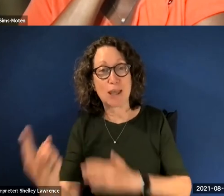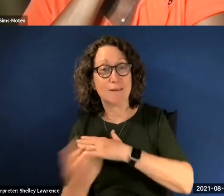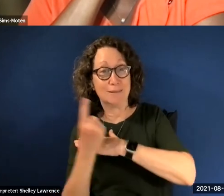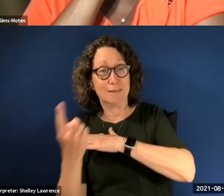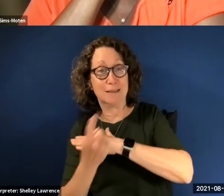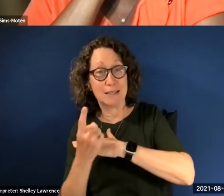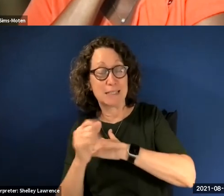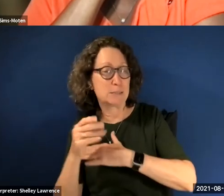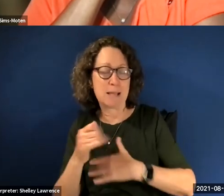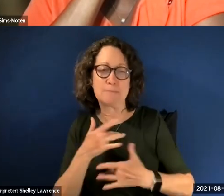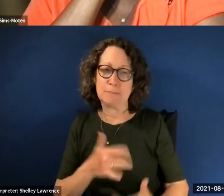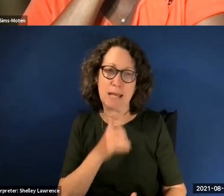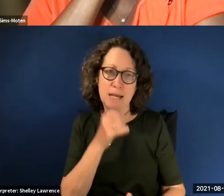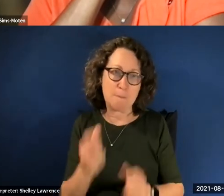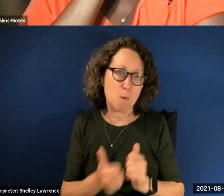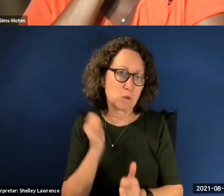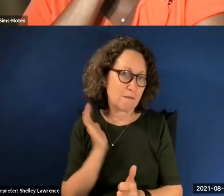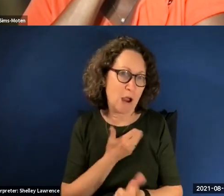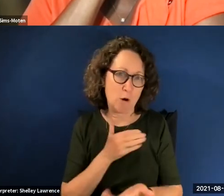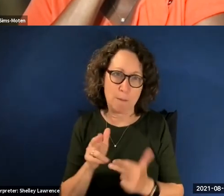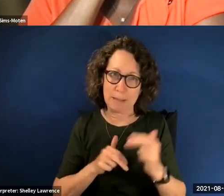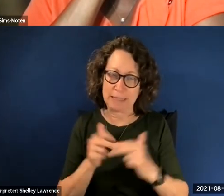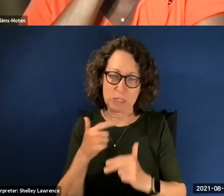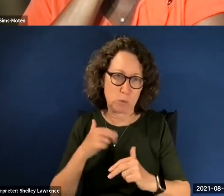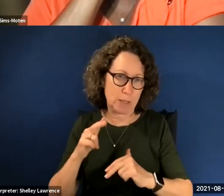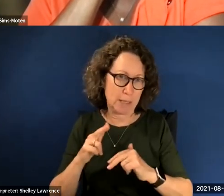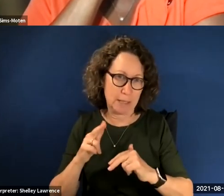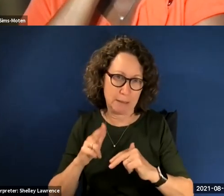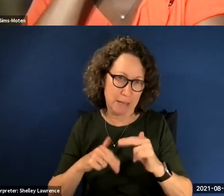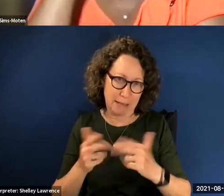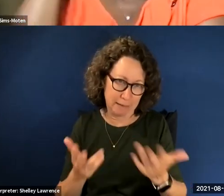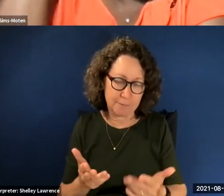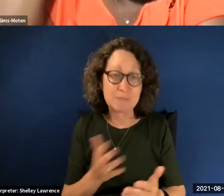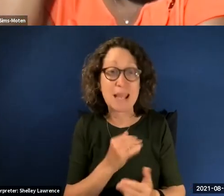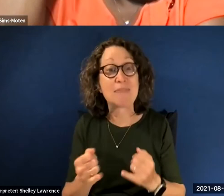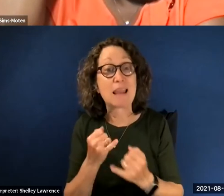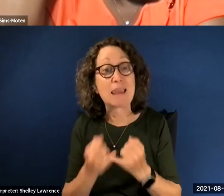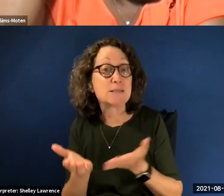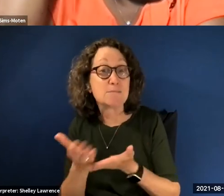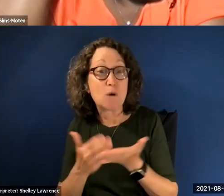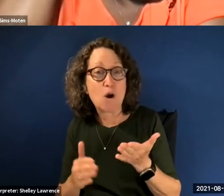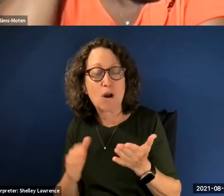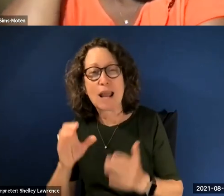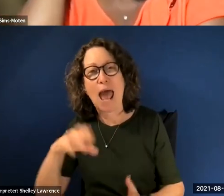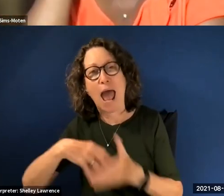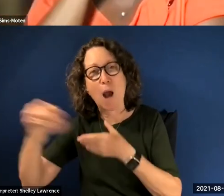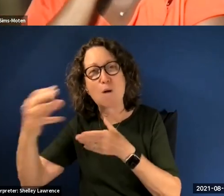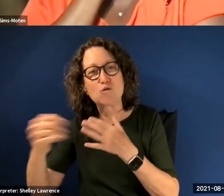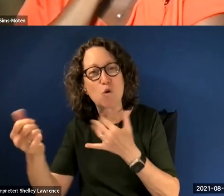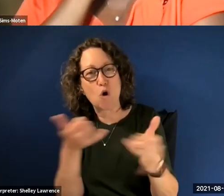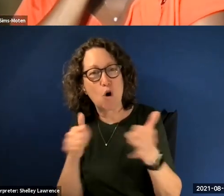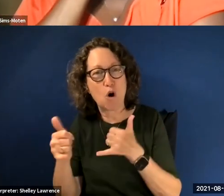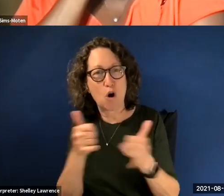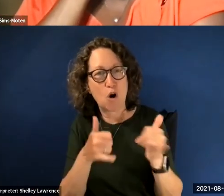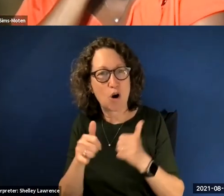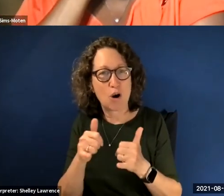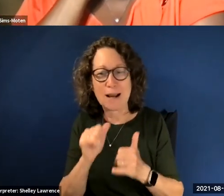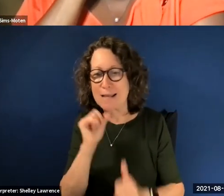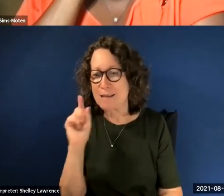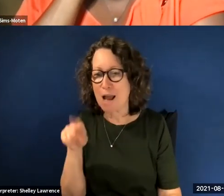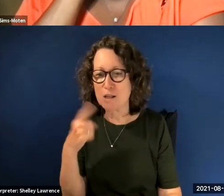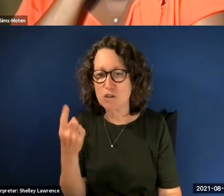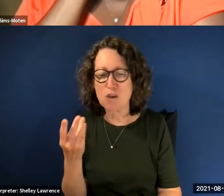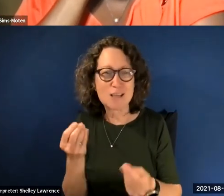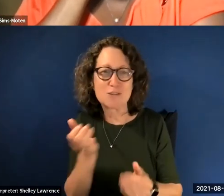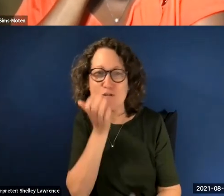not typical for most of our buildings that we construct. And then the last part is that, you know, the outdoor recreation space isn't just a piece